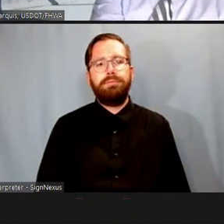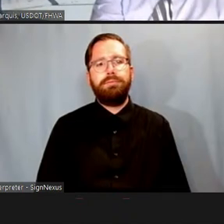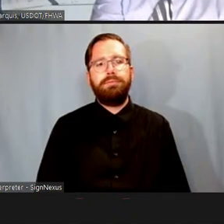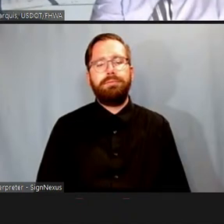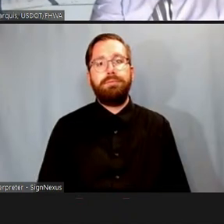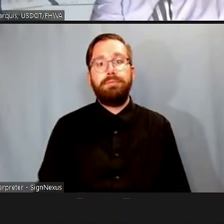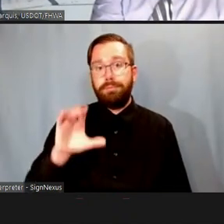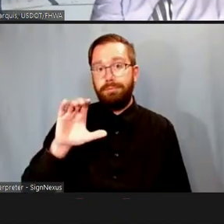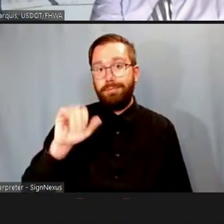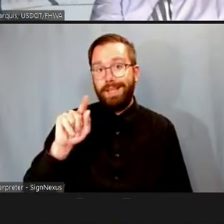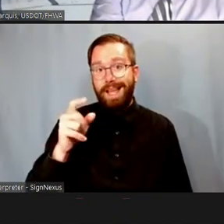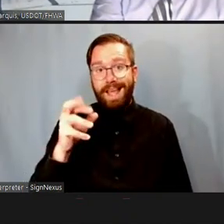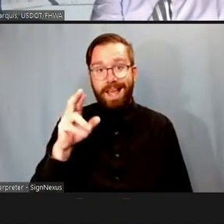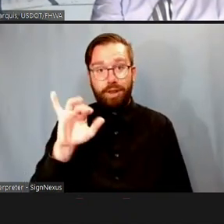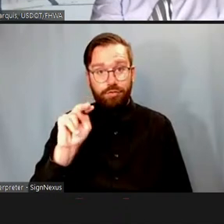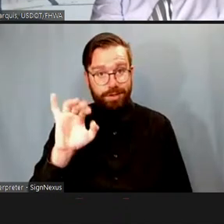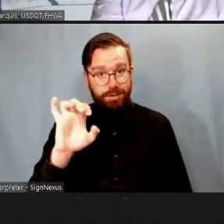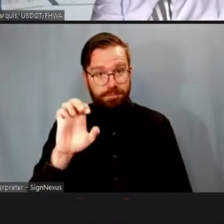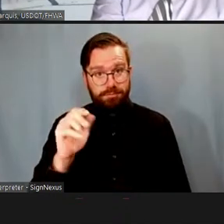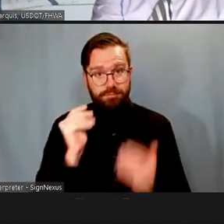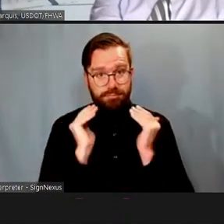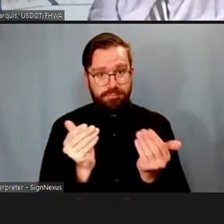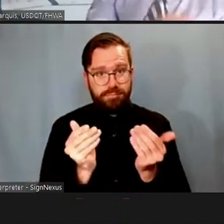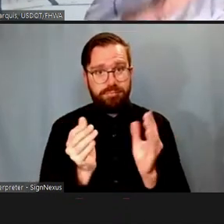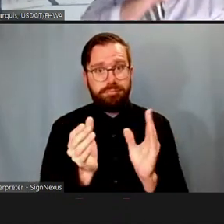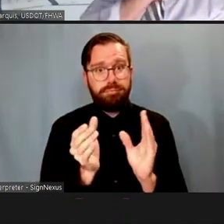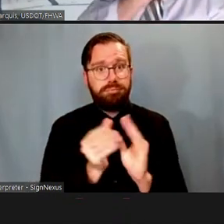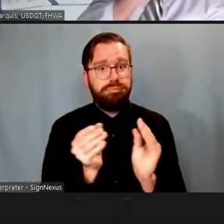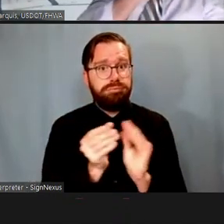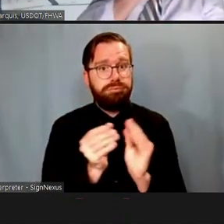catherine you may meet yourself and begin your remarks